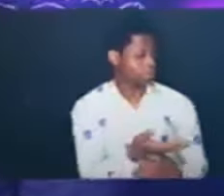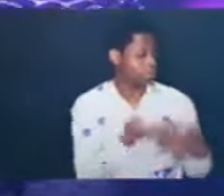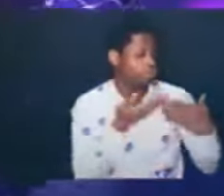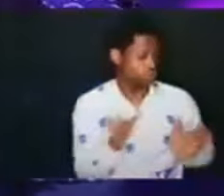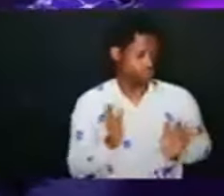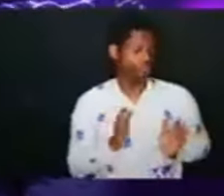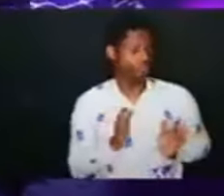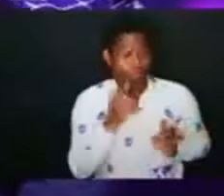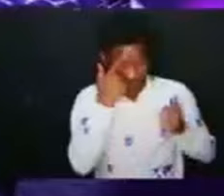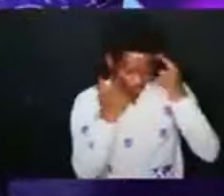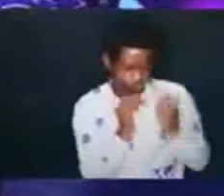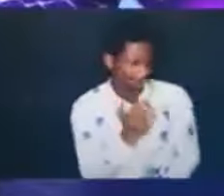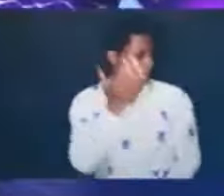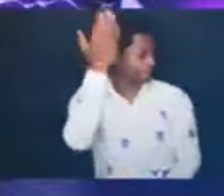to